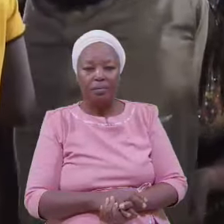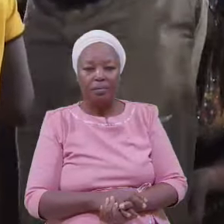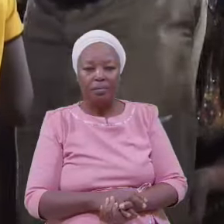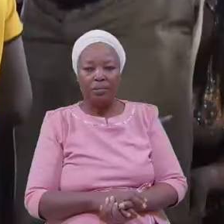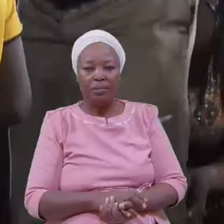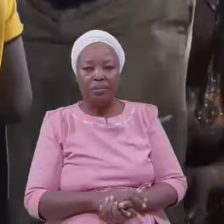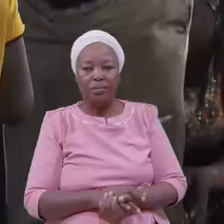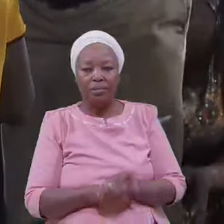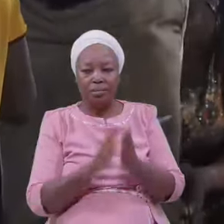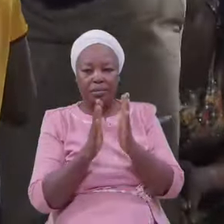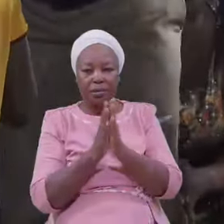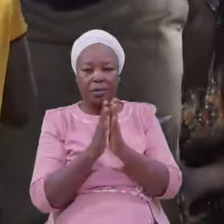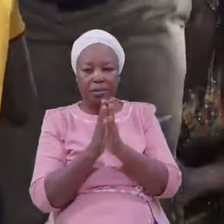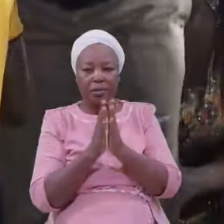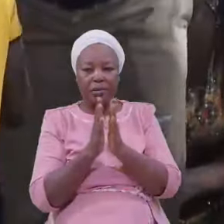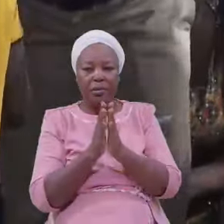God bless you.